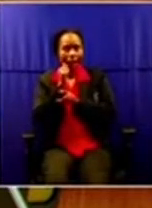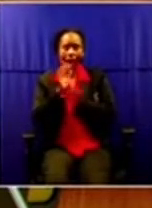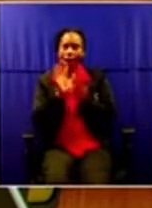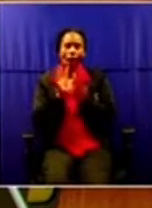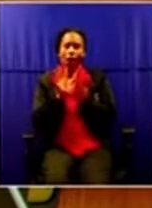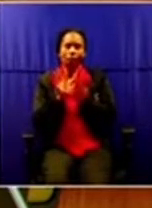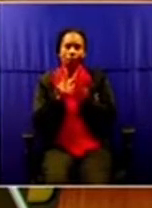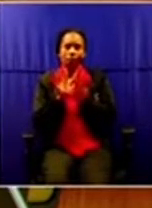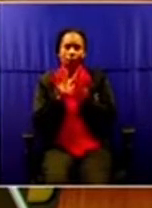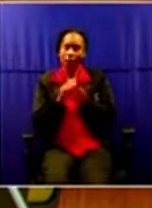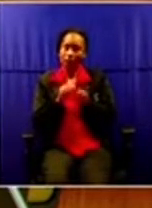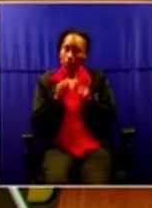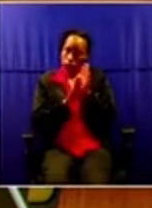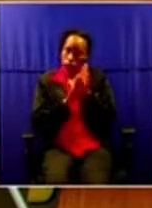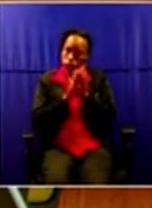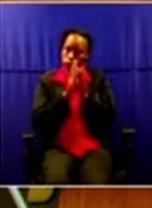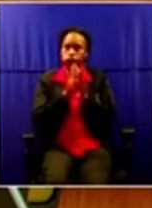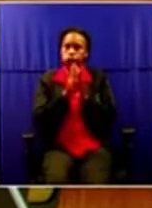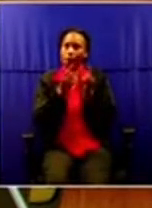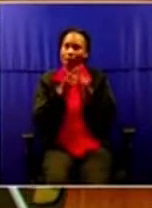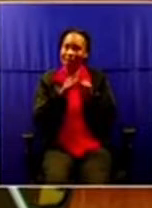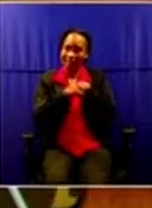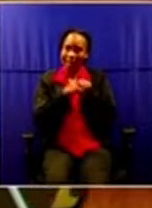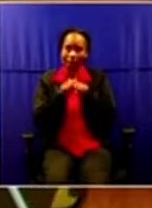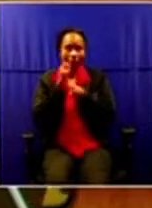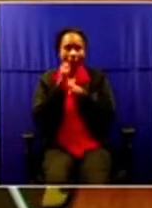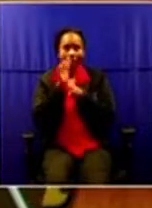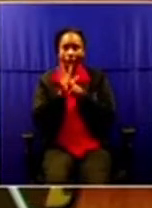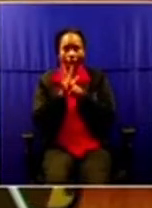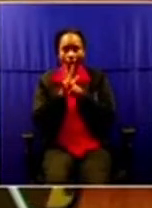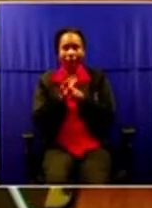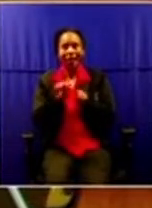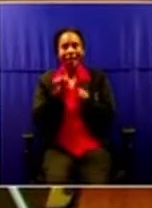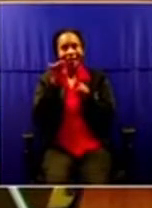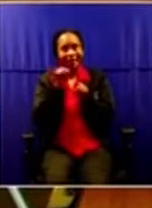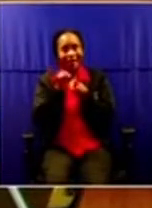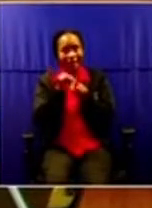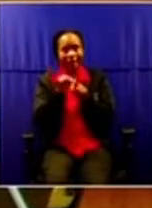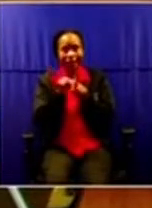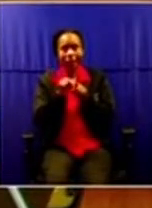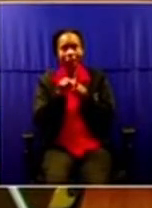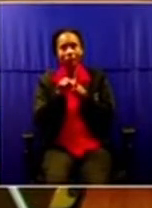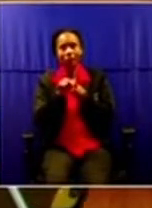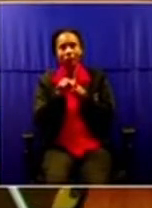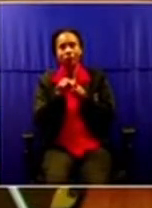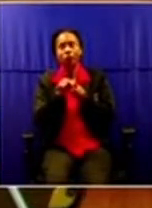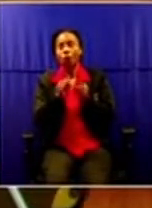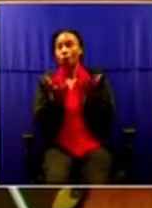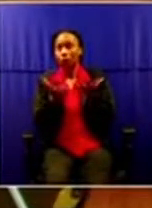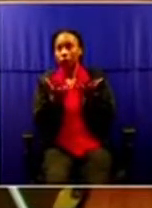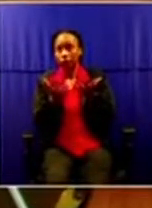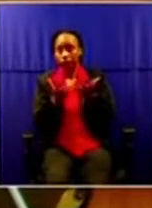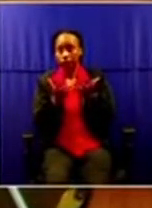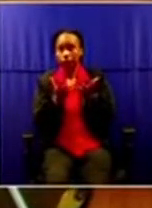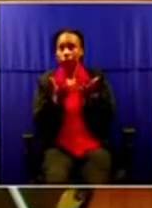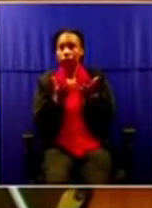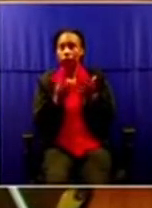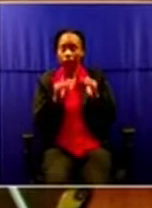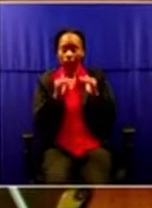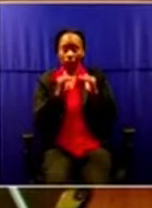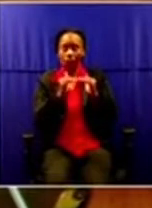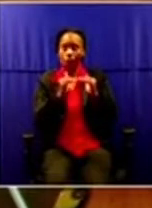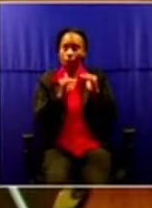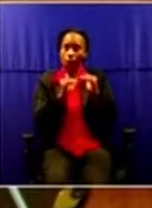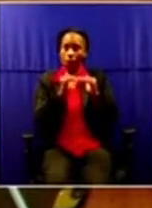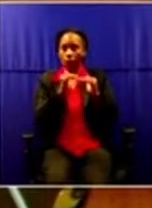This may be due to, at least in part, to the disproportionately more time